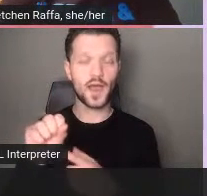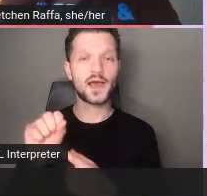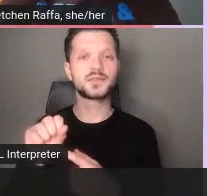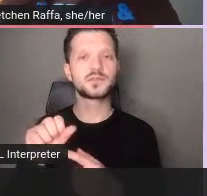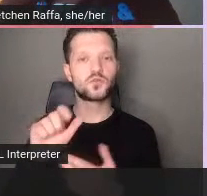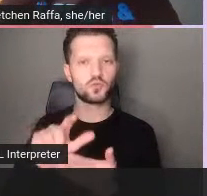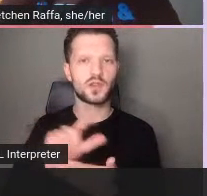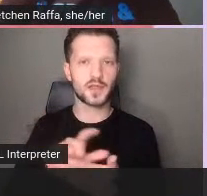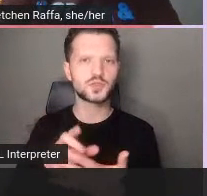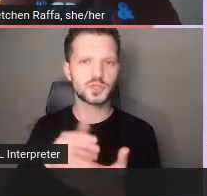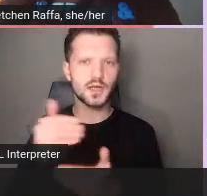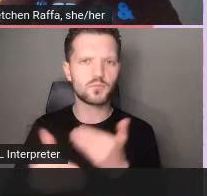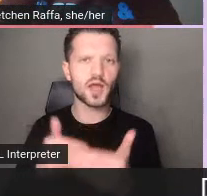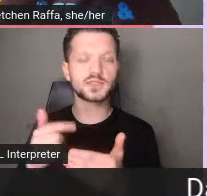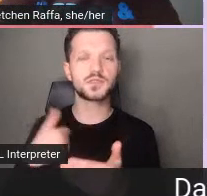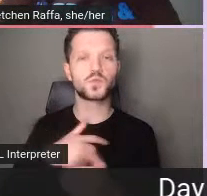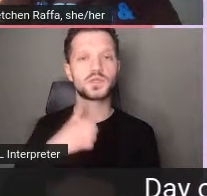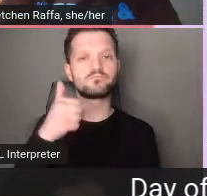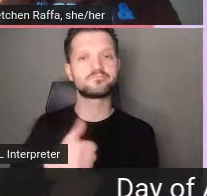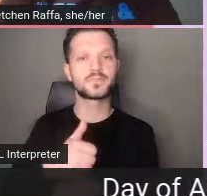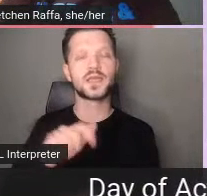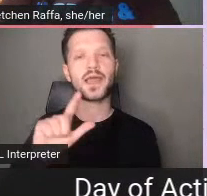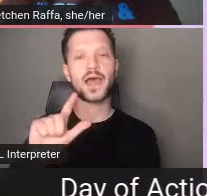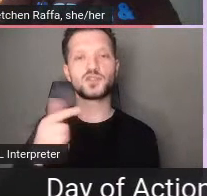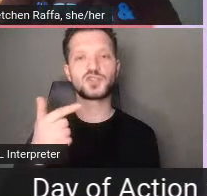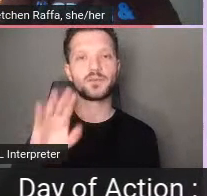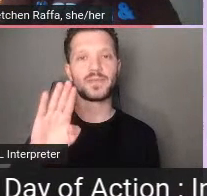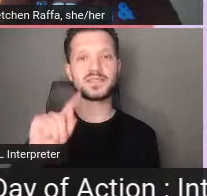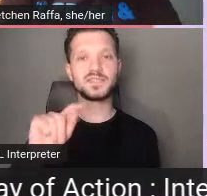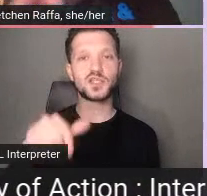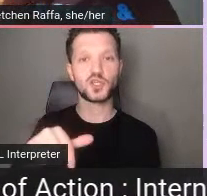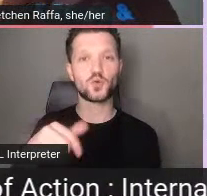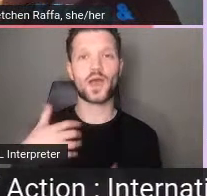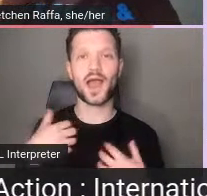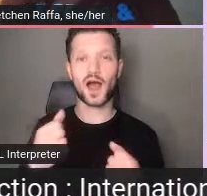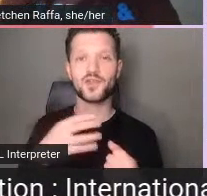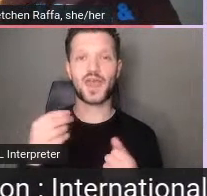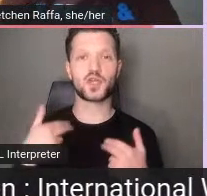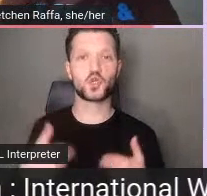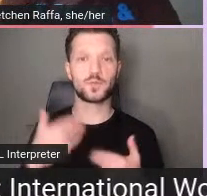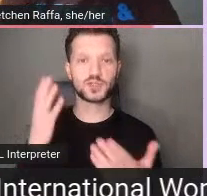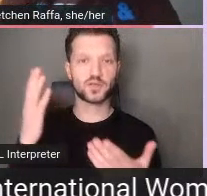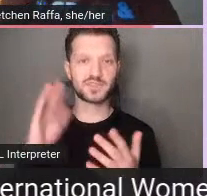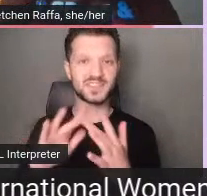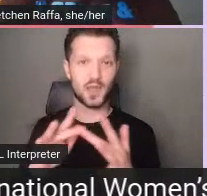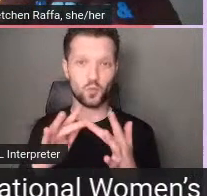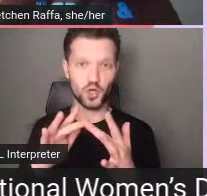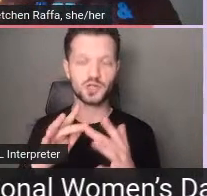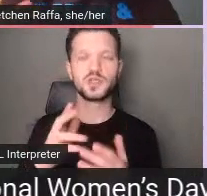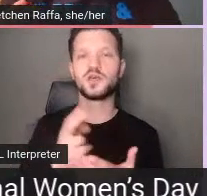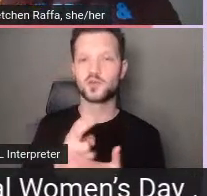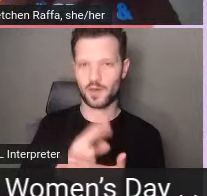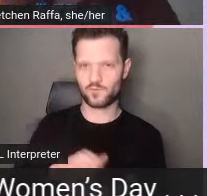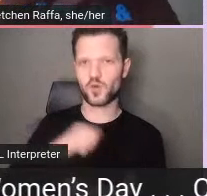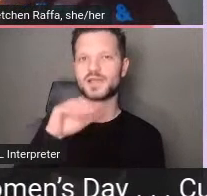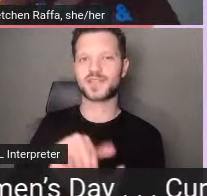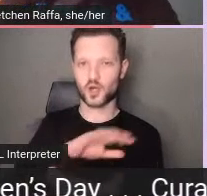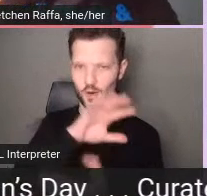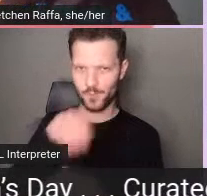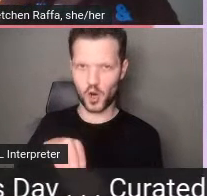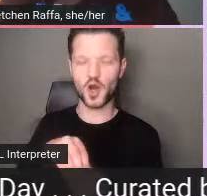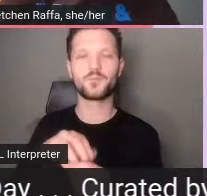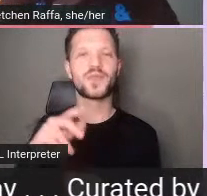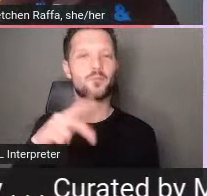established an LGBTQ Health and Human Services Network, which the New Haven Pride Center is a part of. Planned Parenthood is a